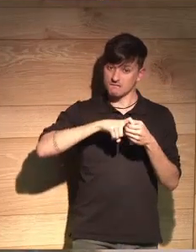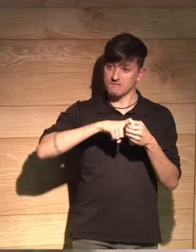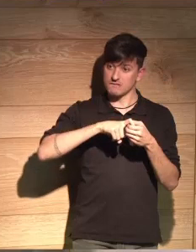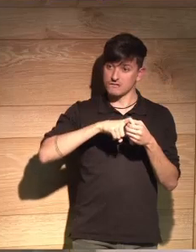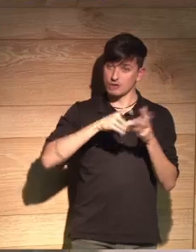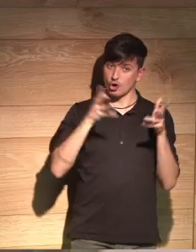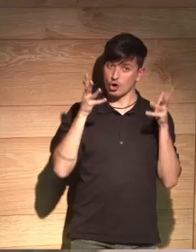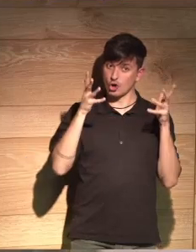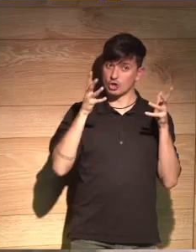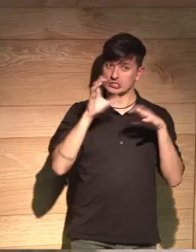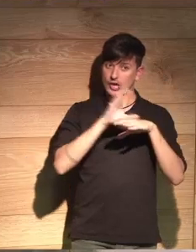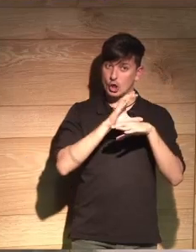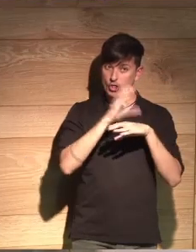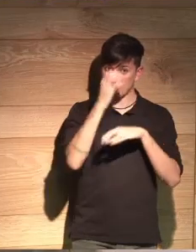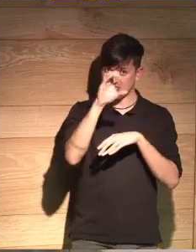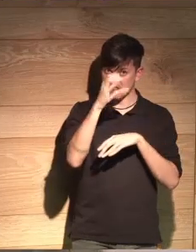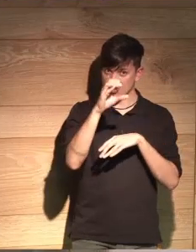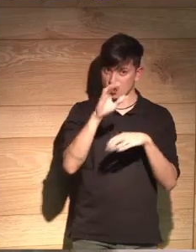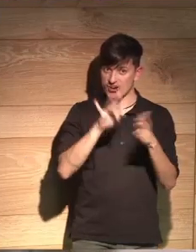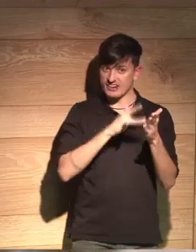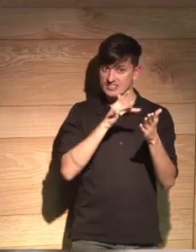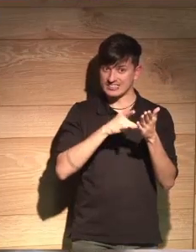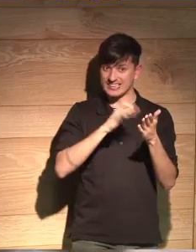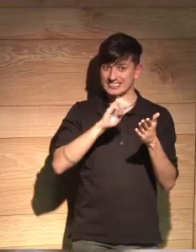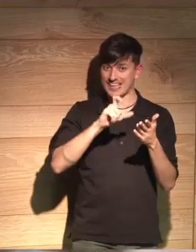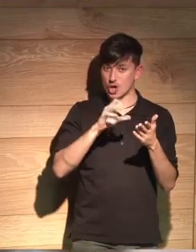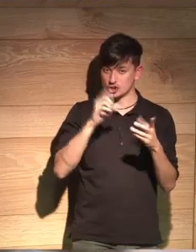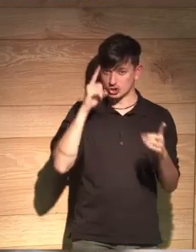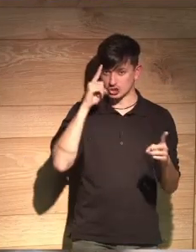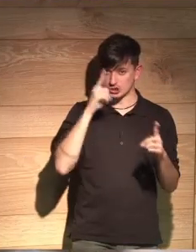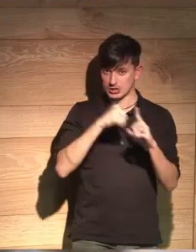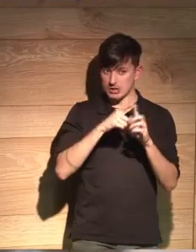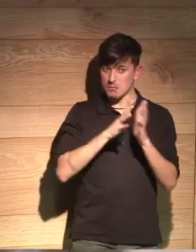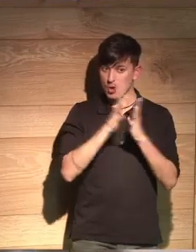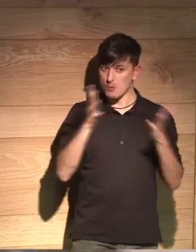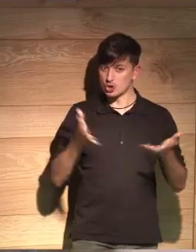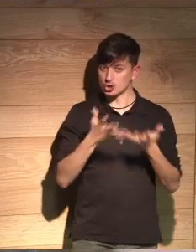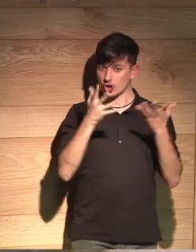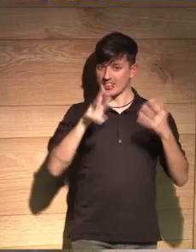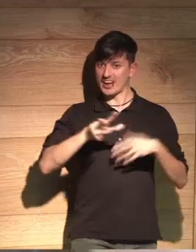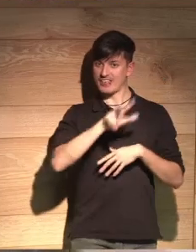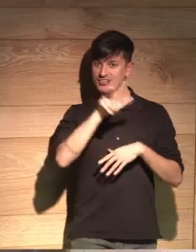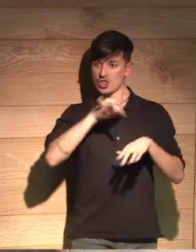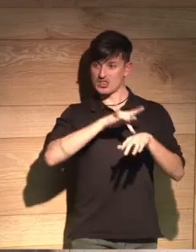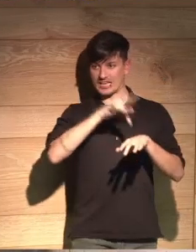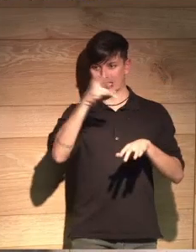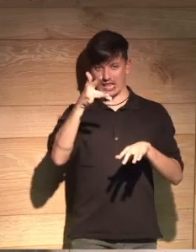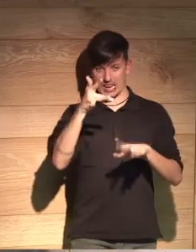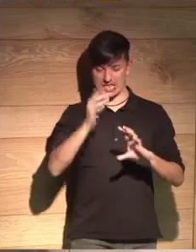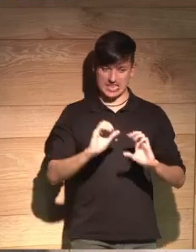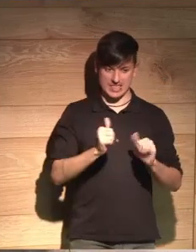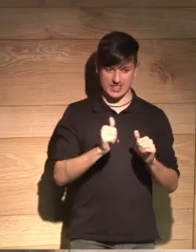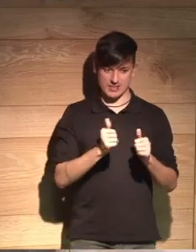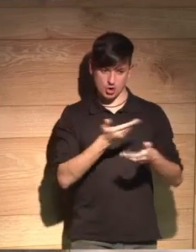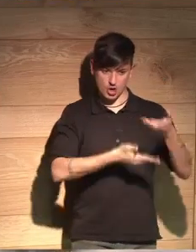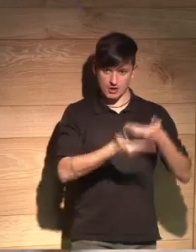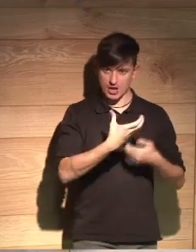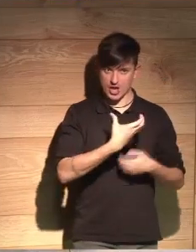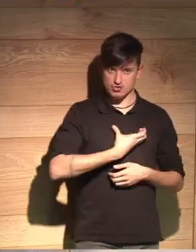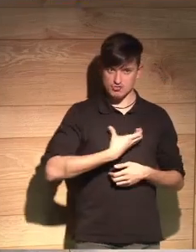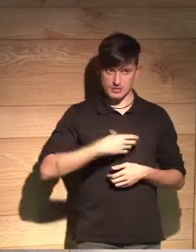Cortiña belongs to the scientific committee of Telos magazine, is the promoter of the digital nation with initiatives with some